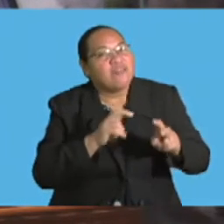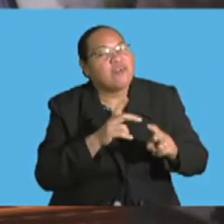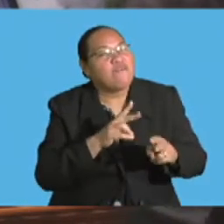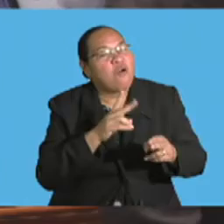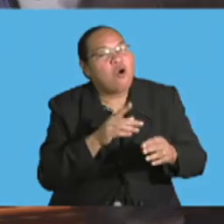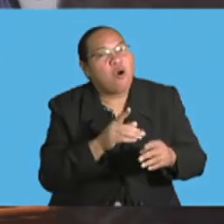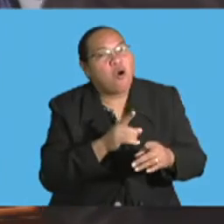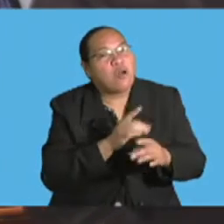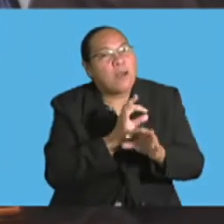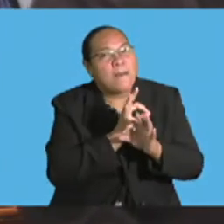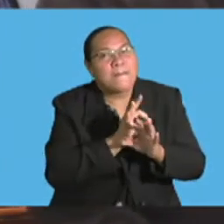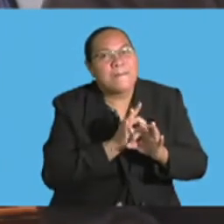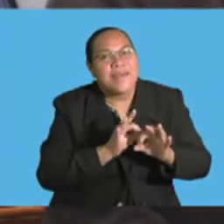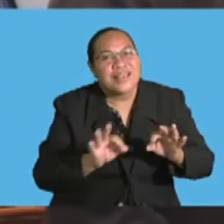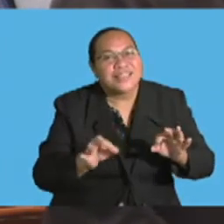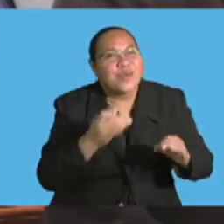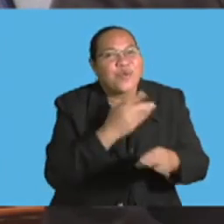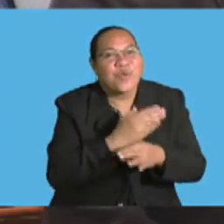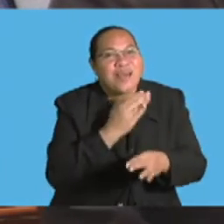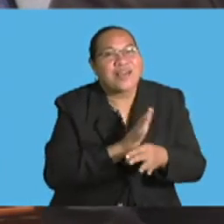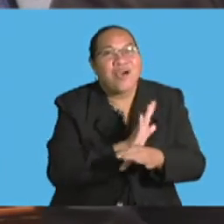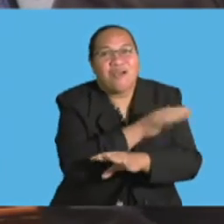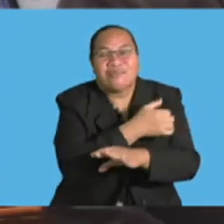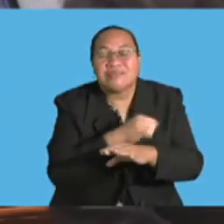and indirect impacts